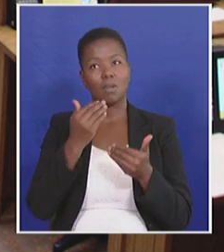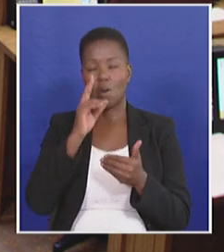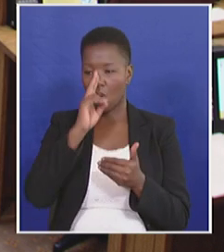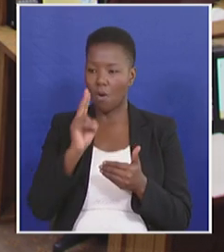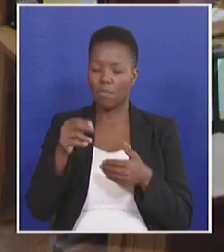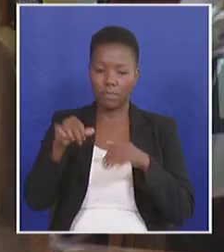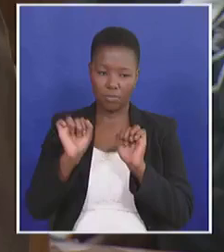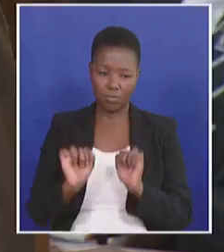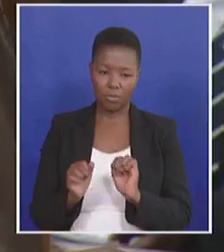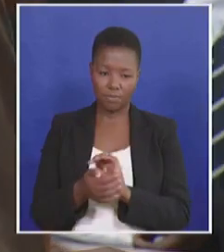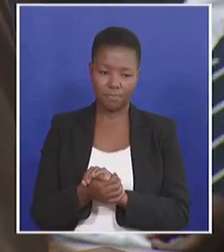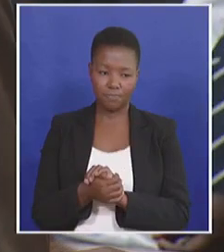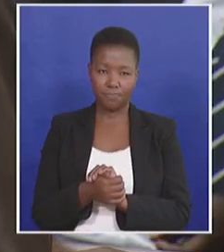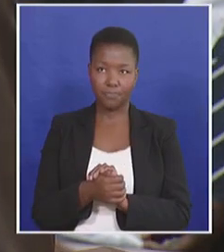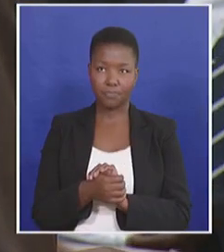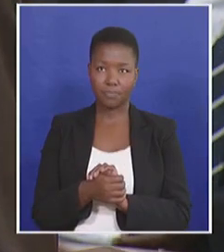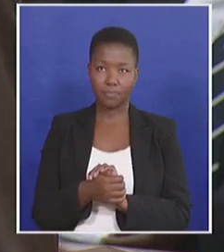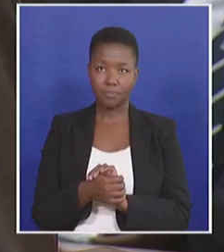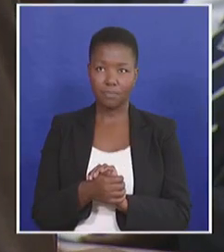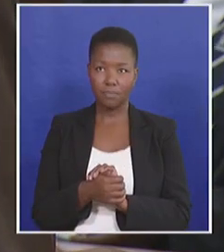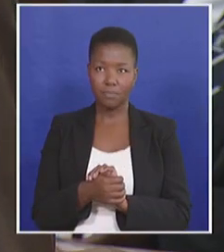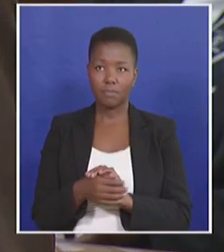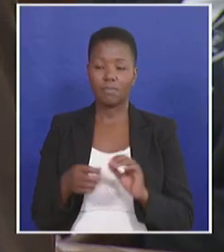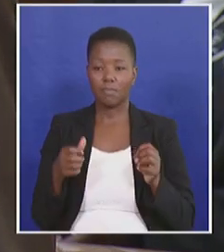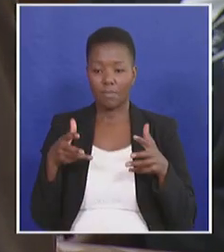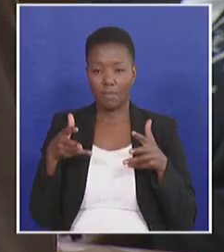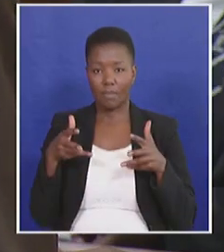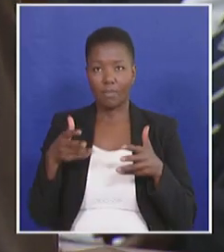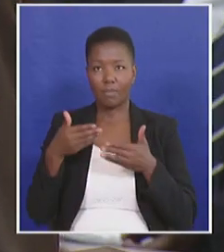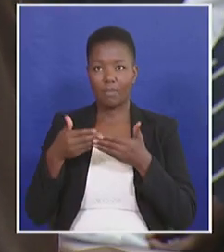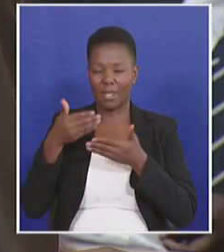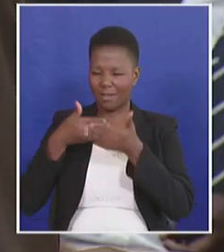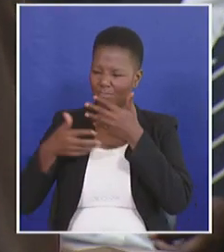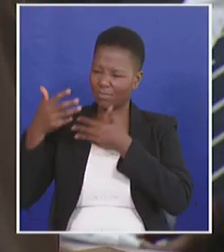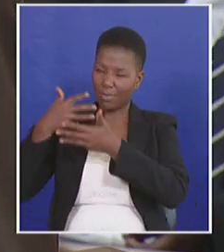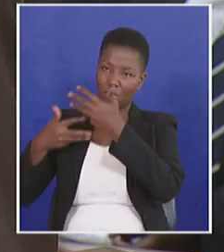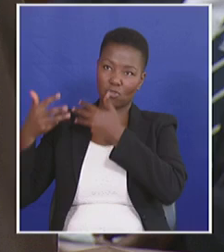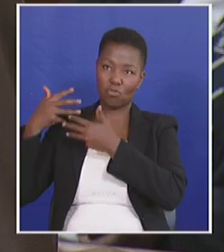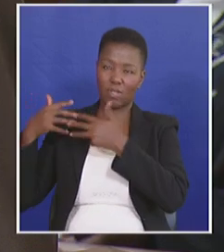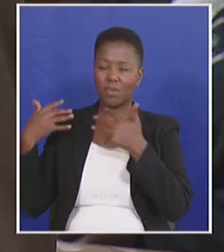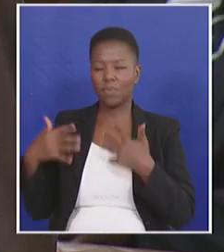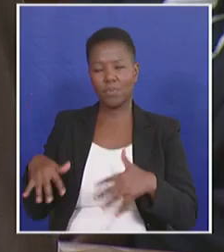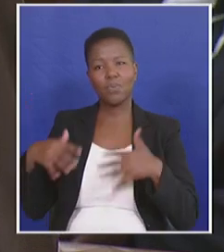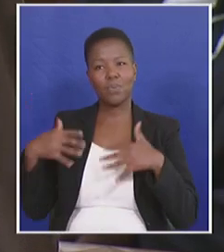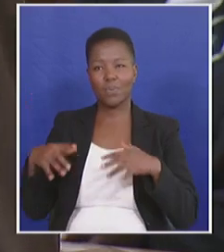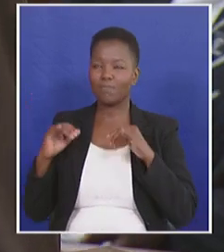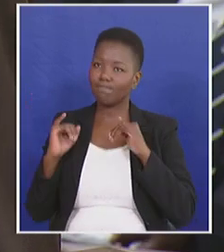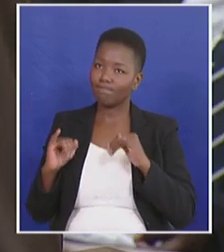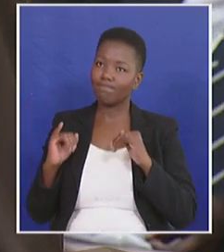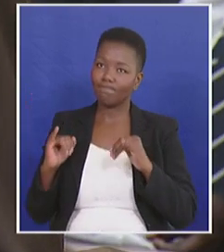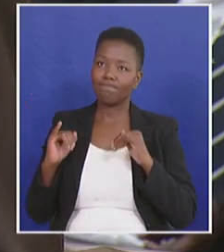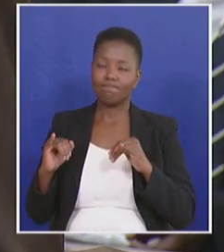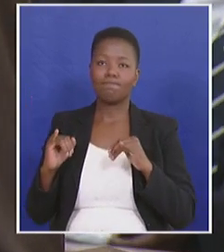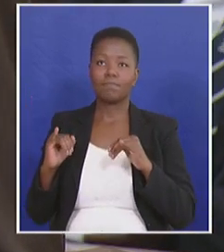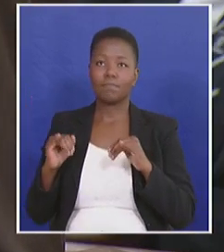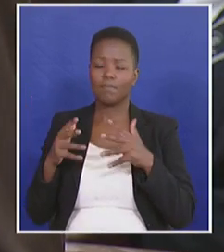Chairperson. We come from a very difficult history, and we cannot allow